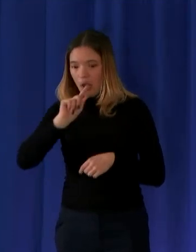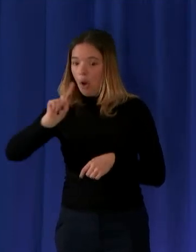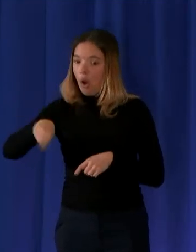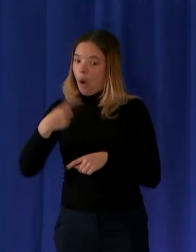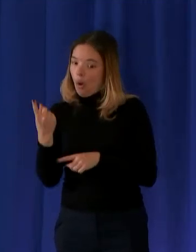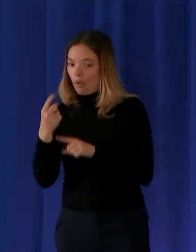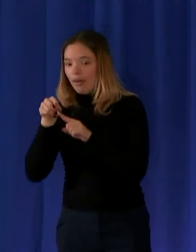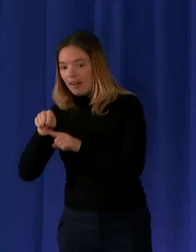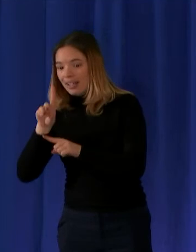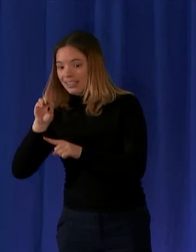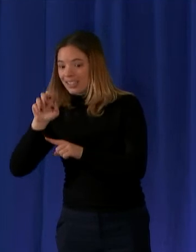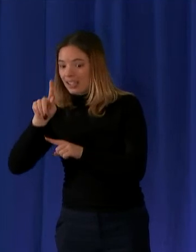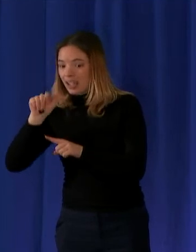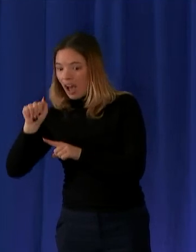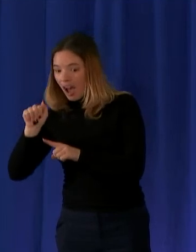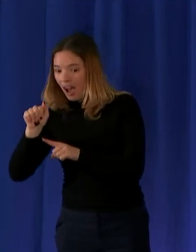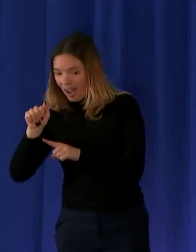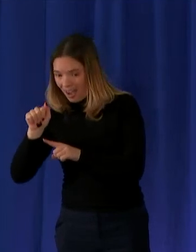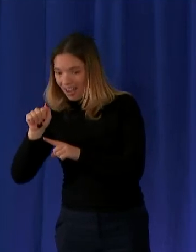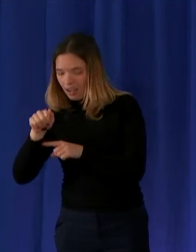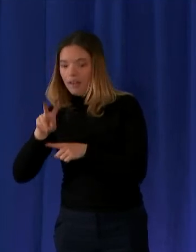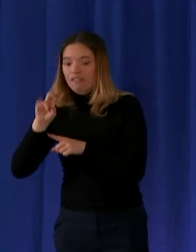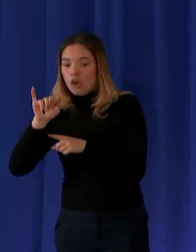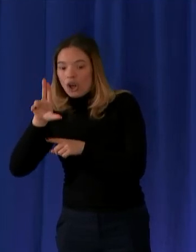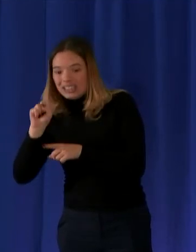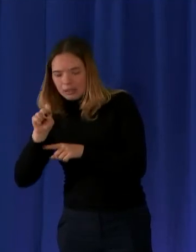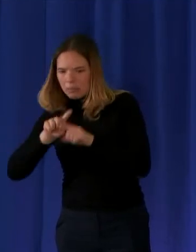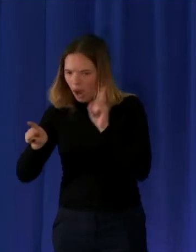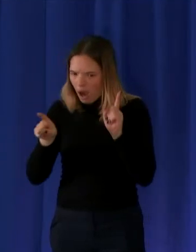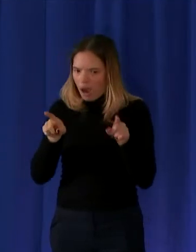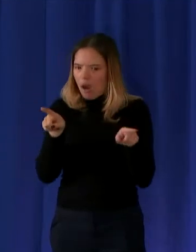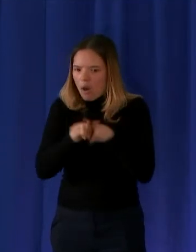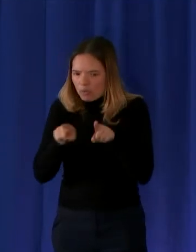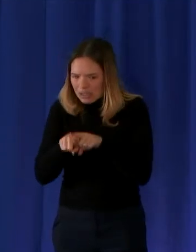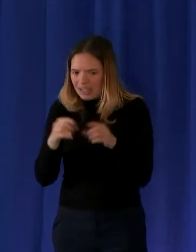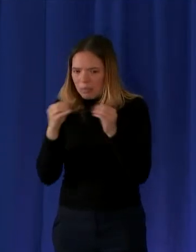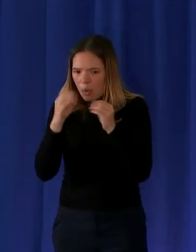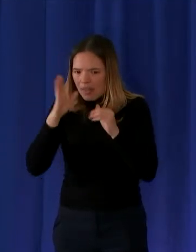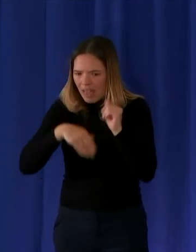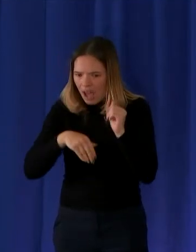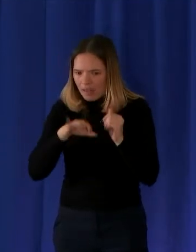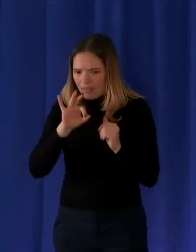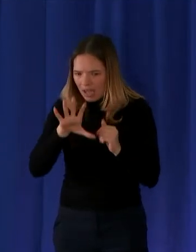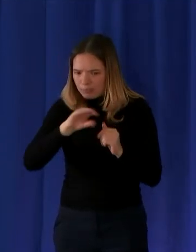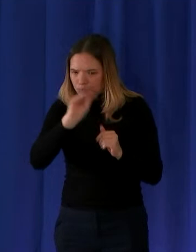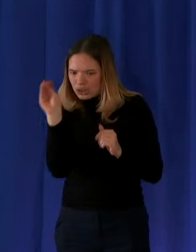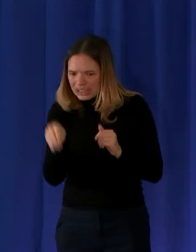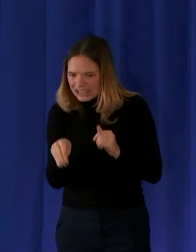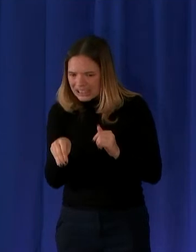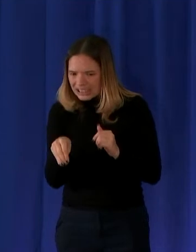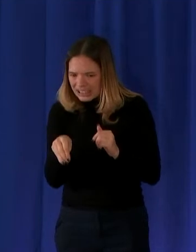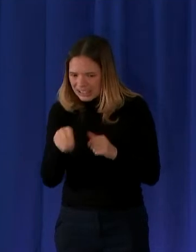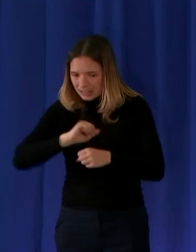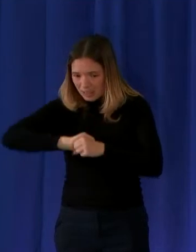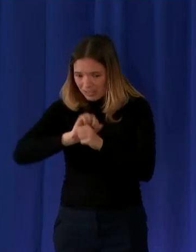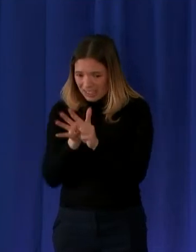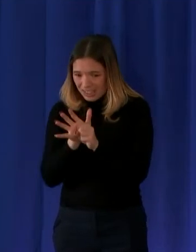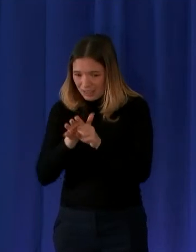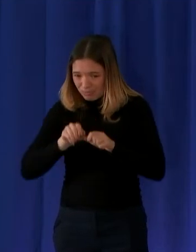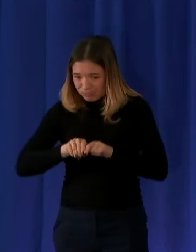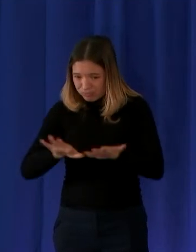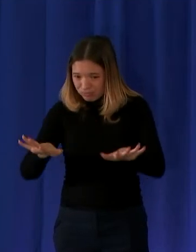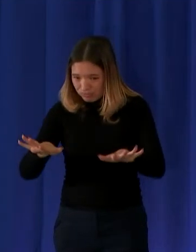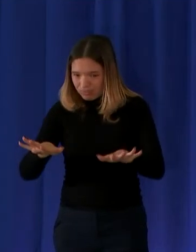the Delta variant, but in these important times where over 95% of the circulating